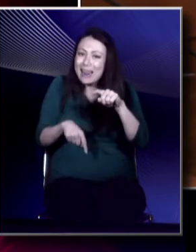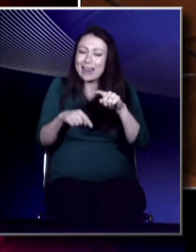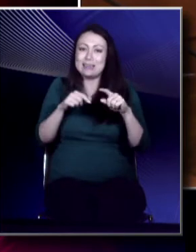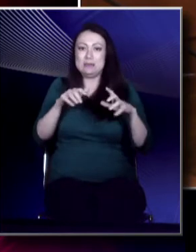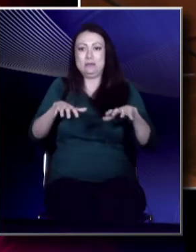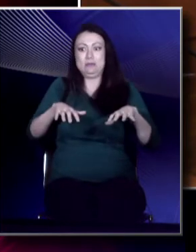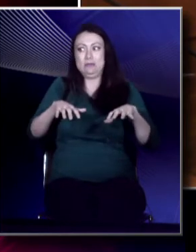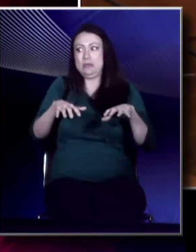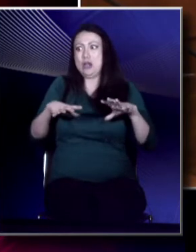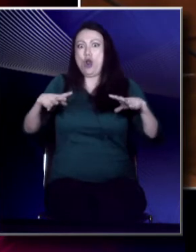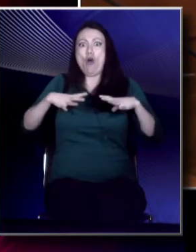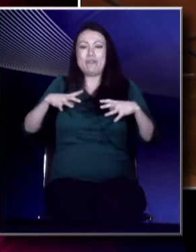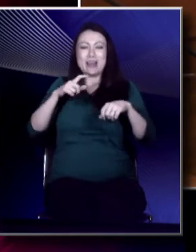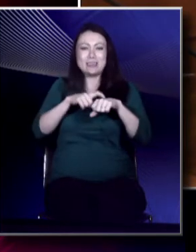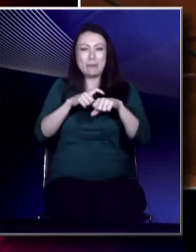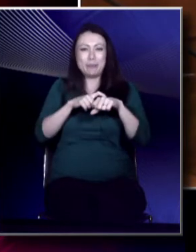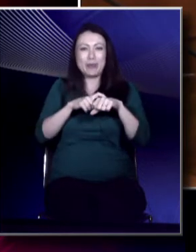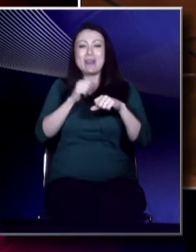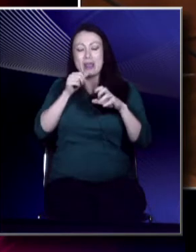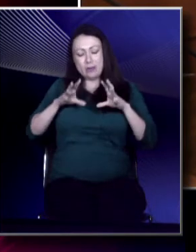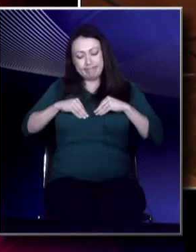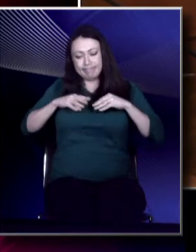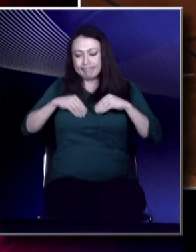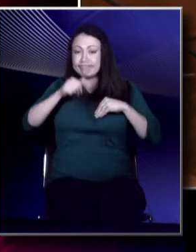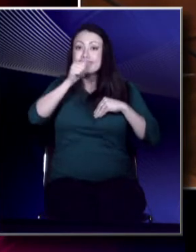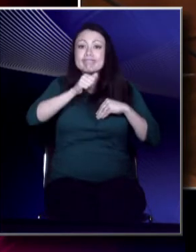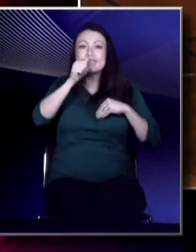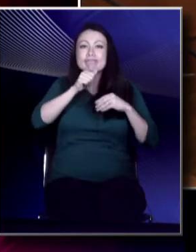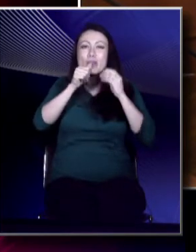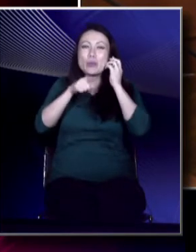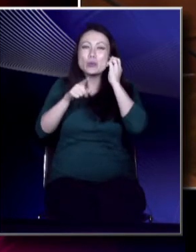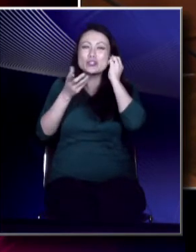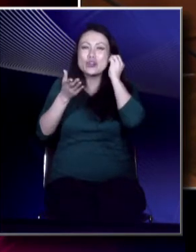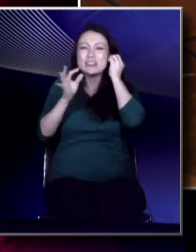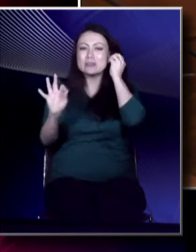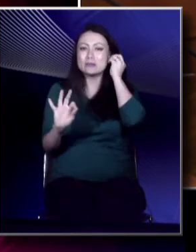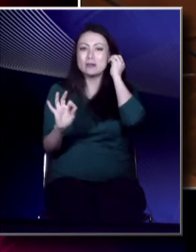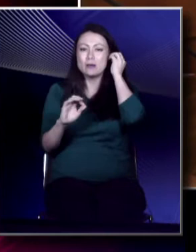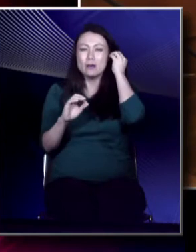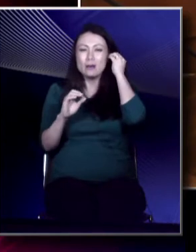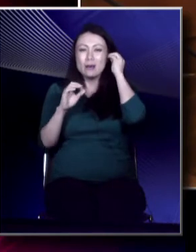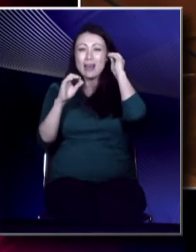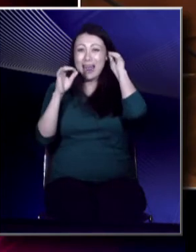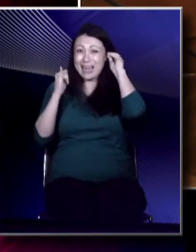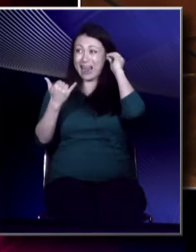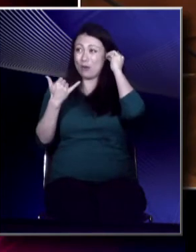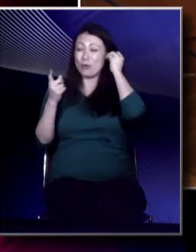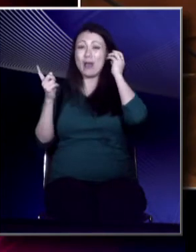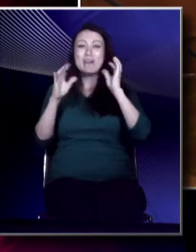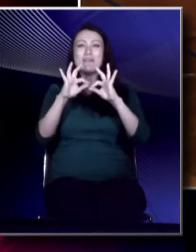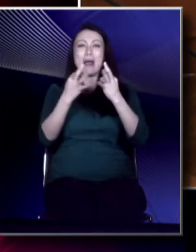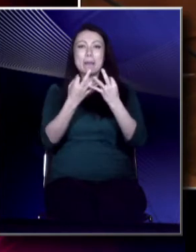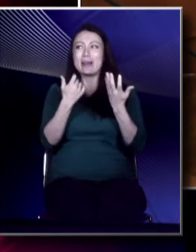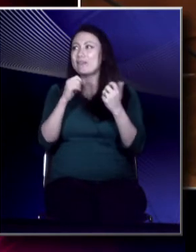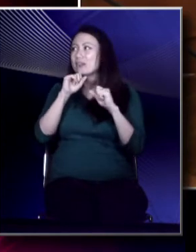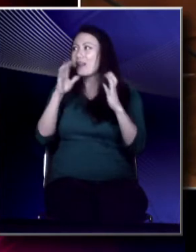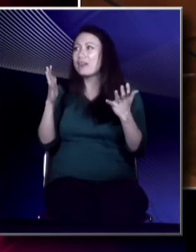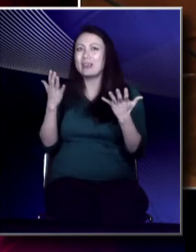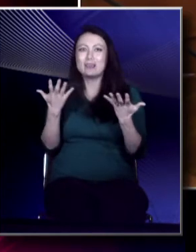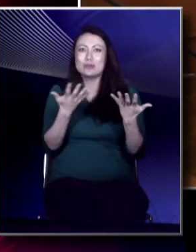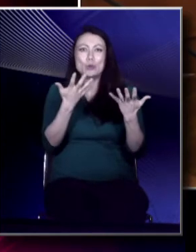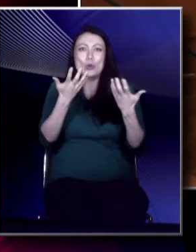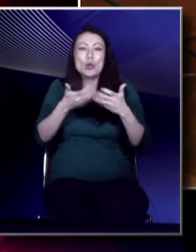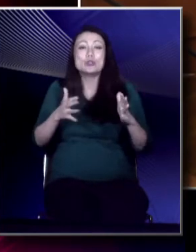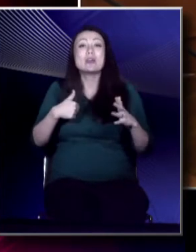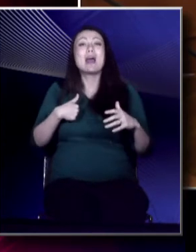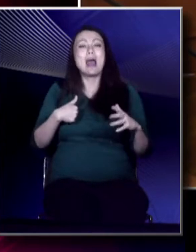the mediocrity of these services. Unfortunately, you now have a family with nothing left to lose. And our voice is growing louder by the minute.